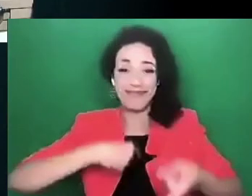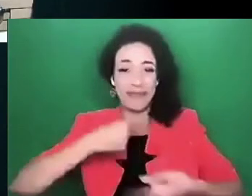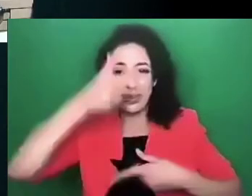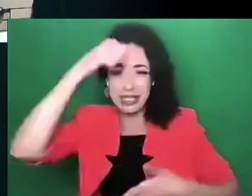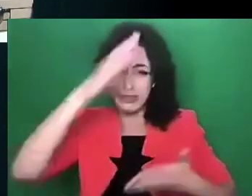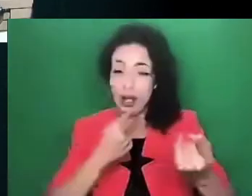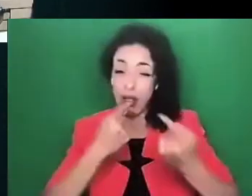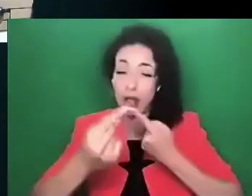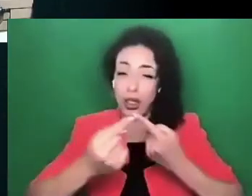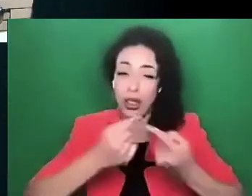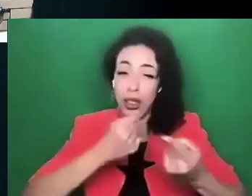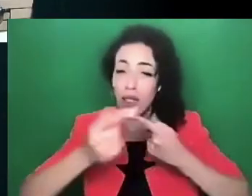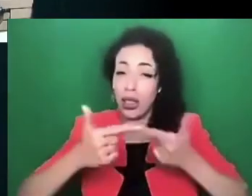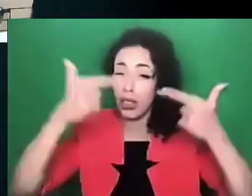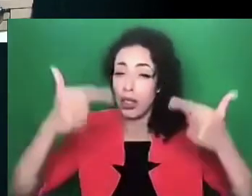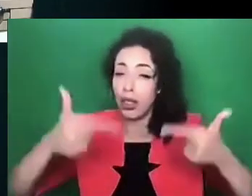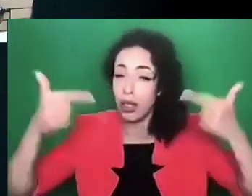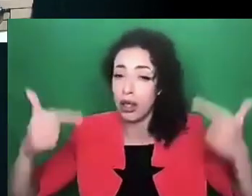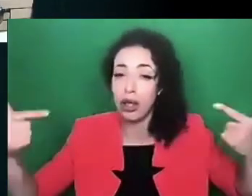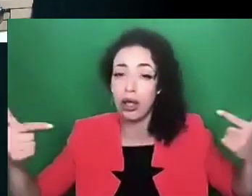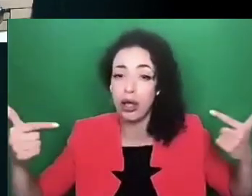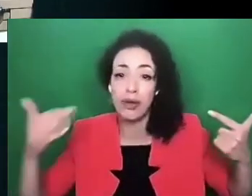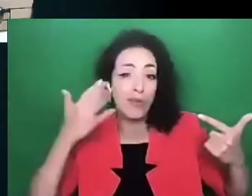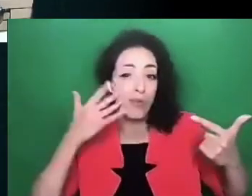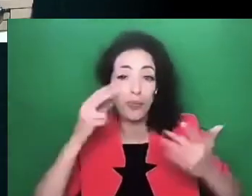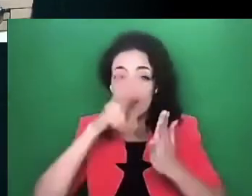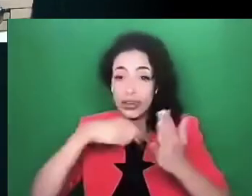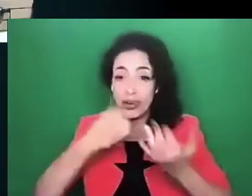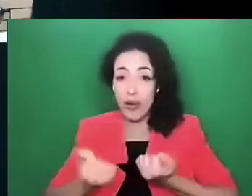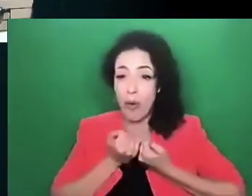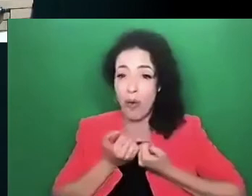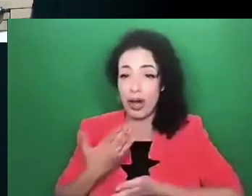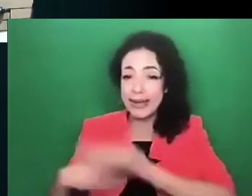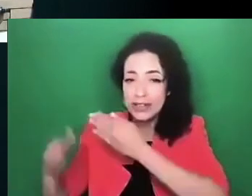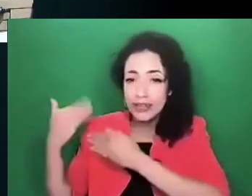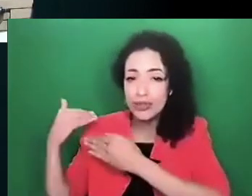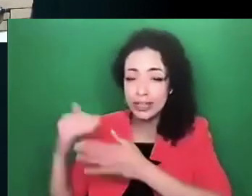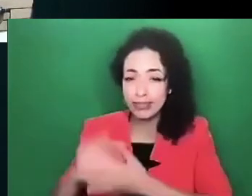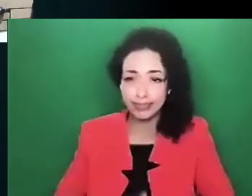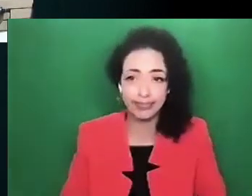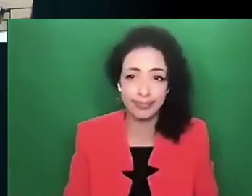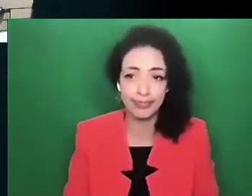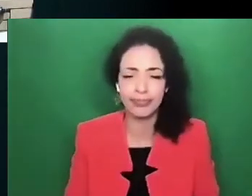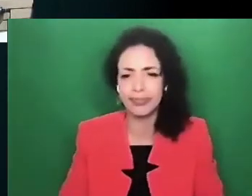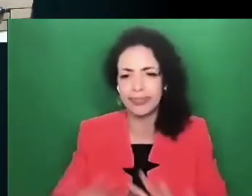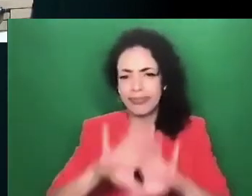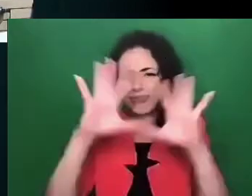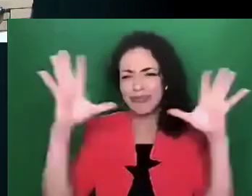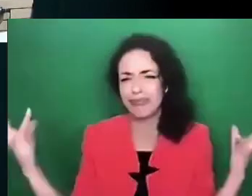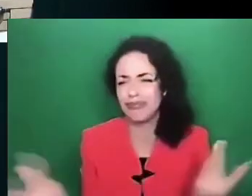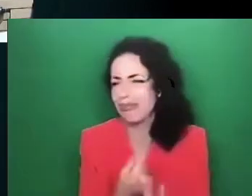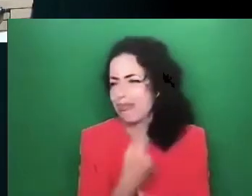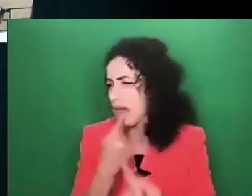for our own histories, right? So I think there's all this information mountain that you try to kind of